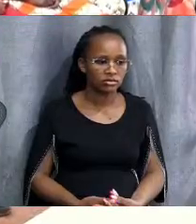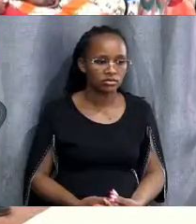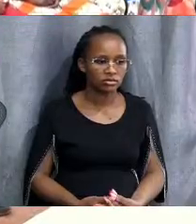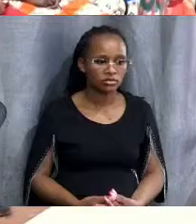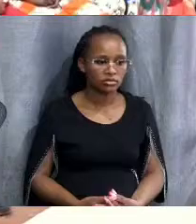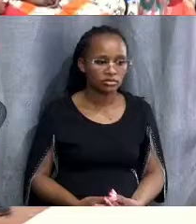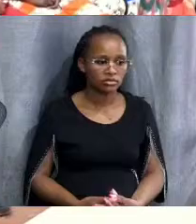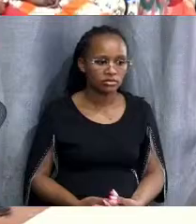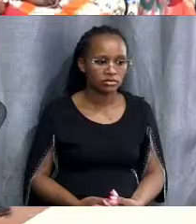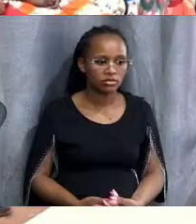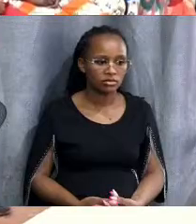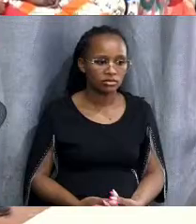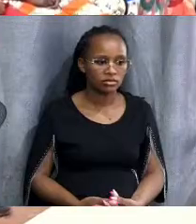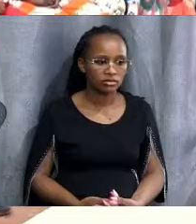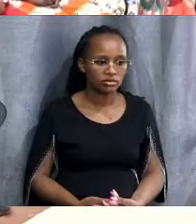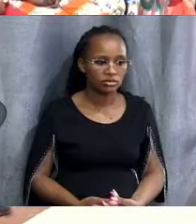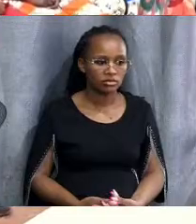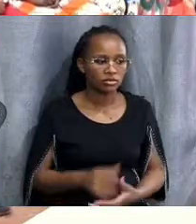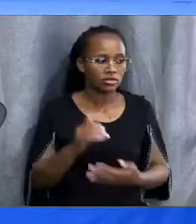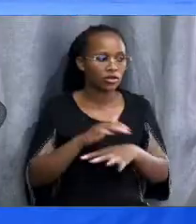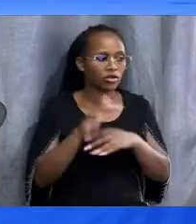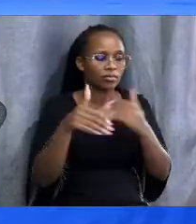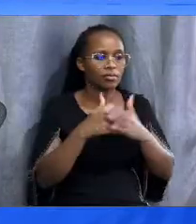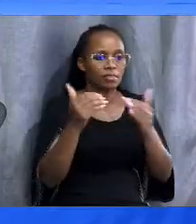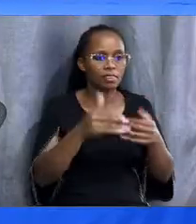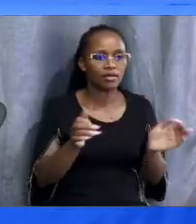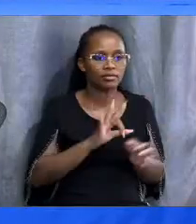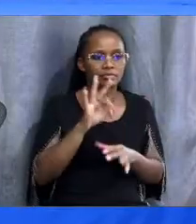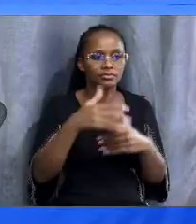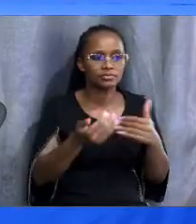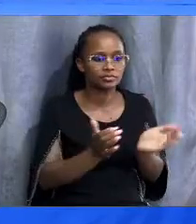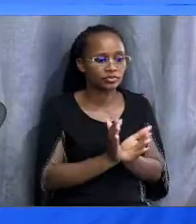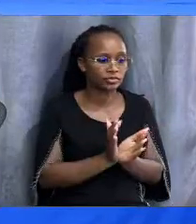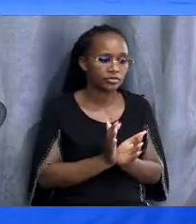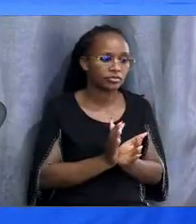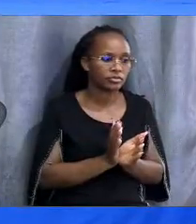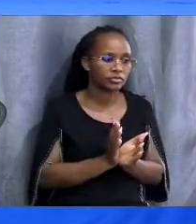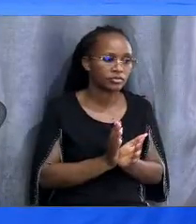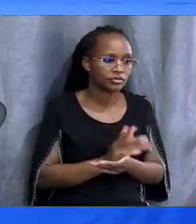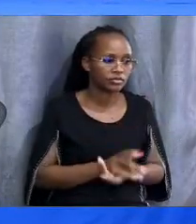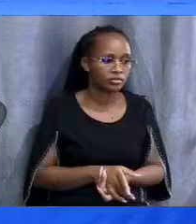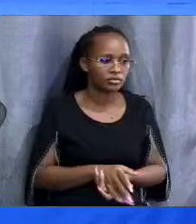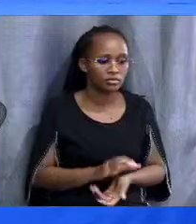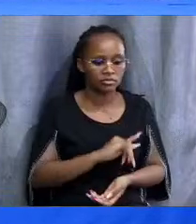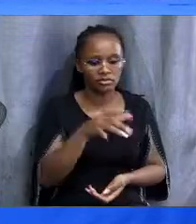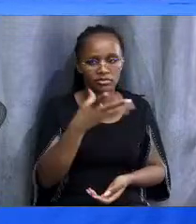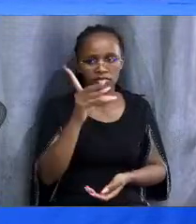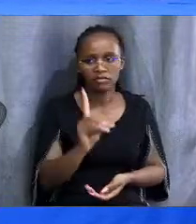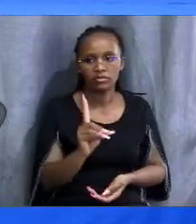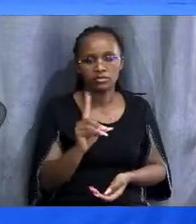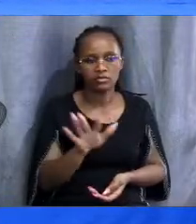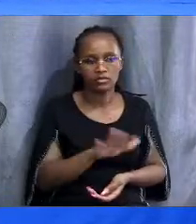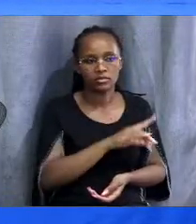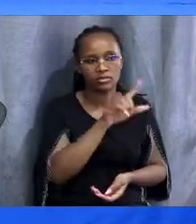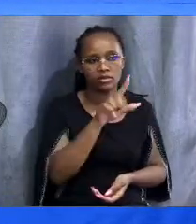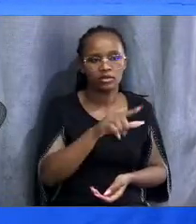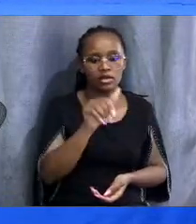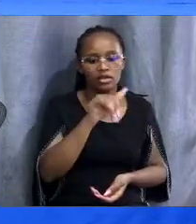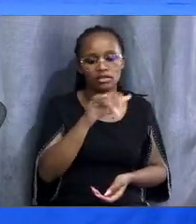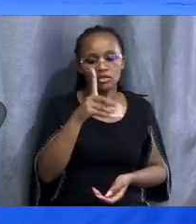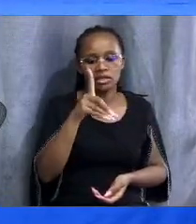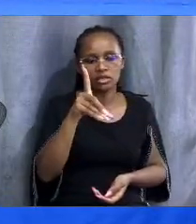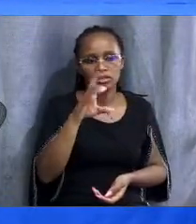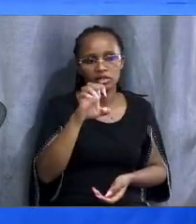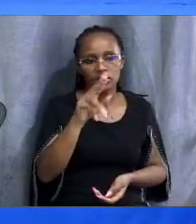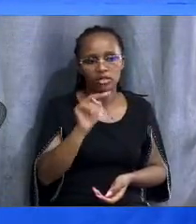I want to call upon the families of the three families, Jed, Marvin, and